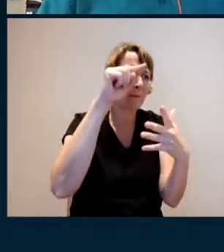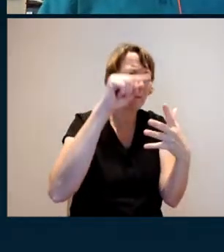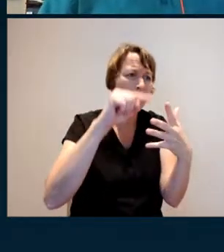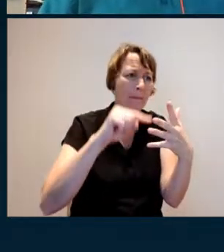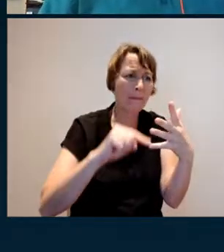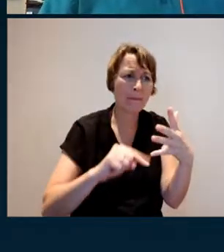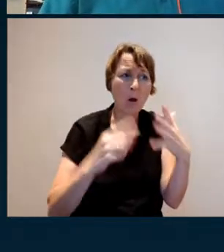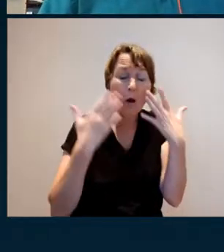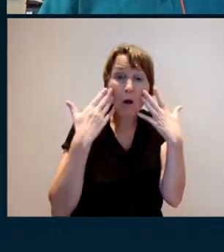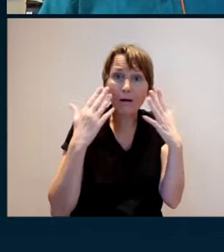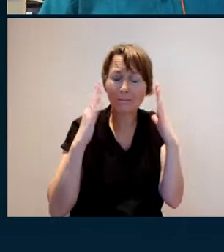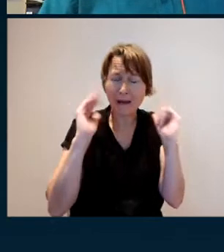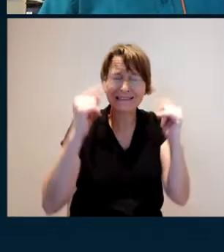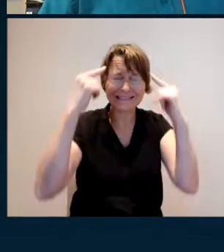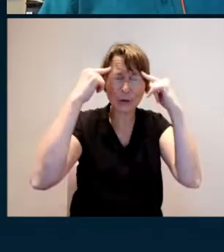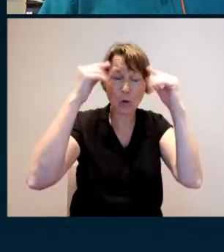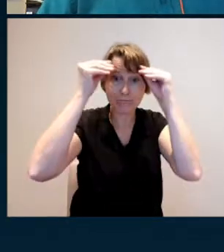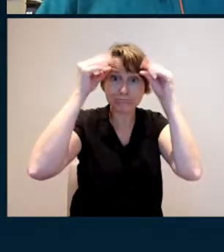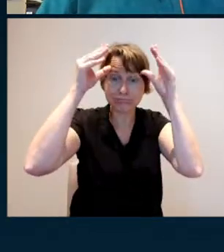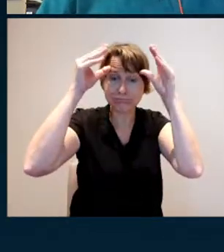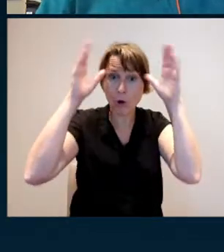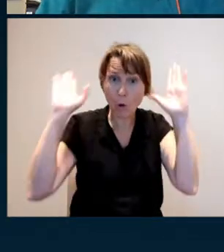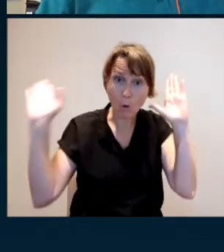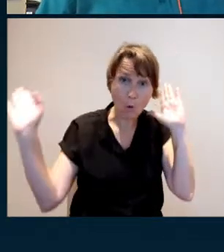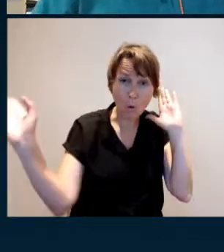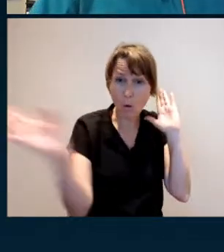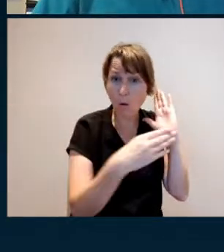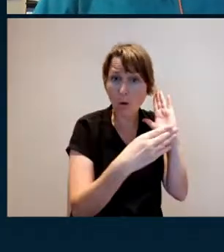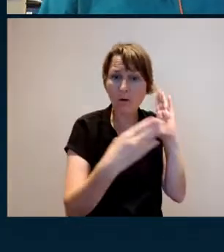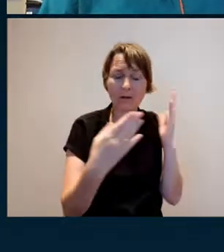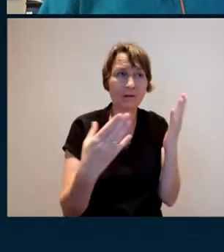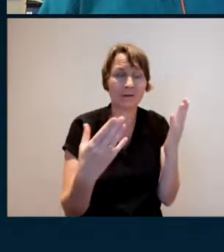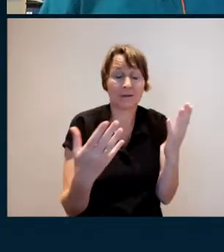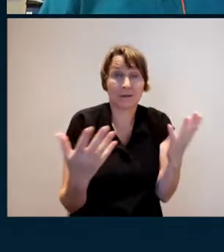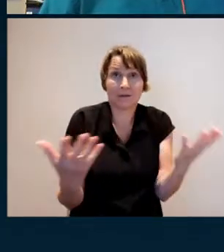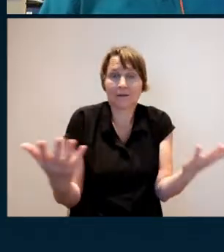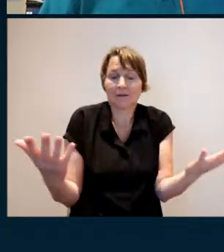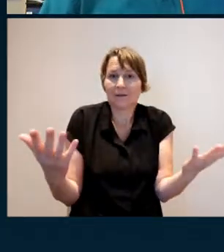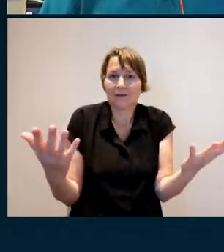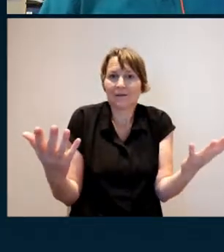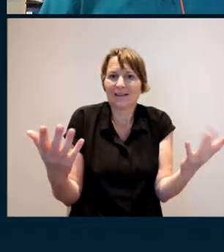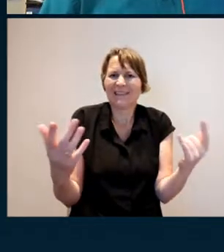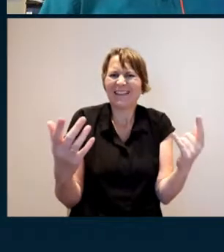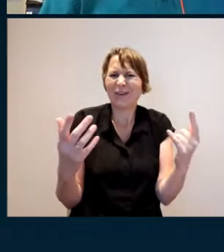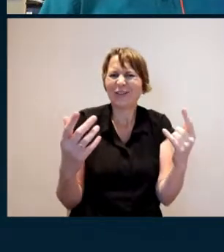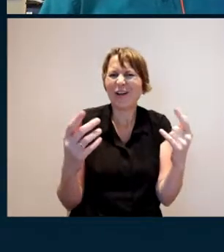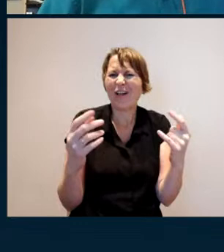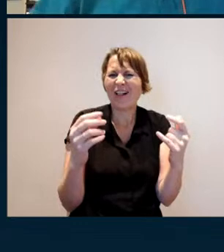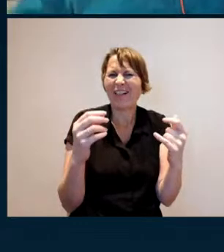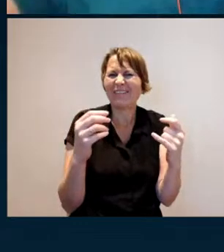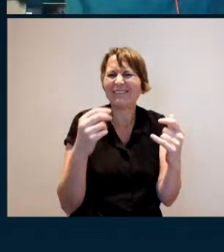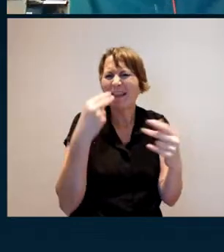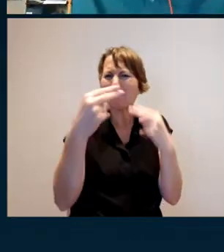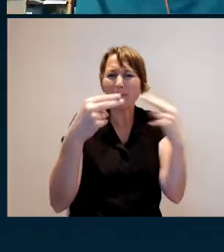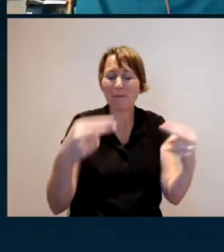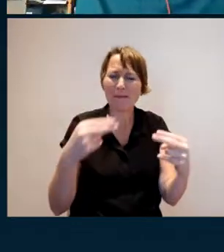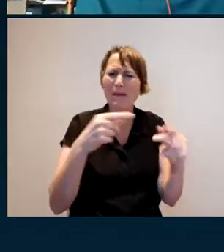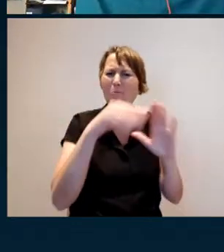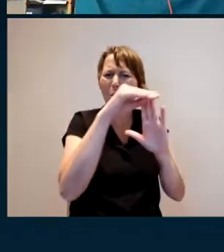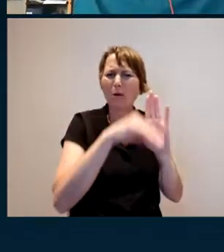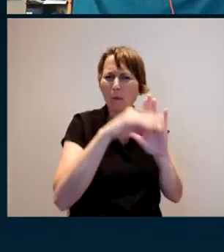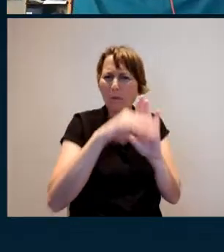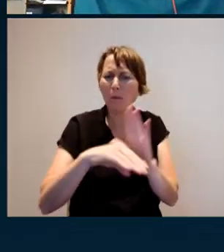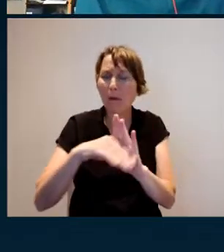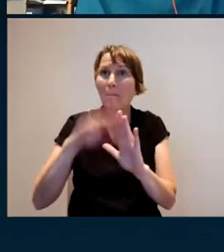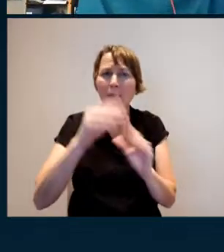just, like, what are we, Zipkin and, all the funny named things, right?